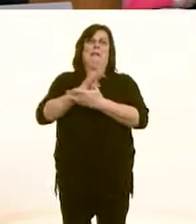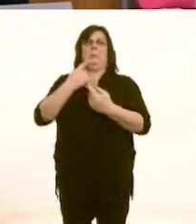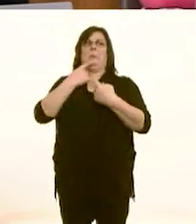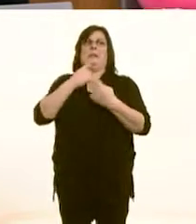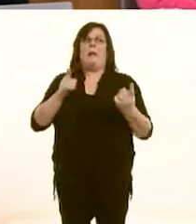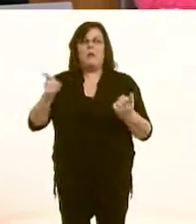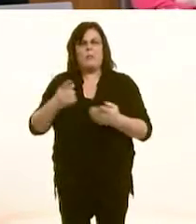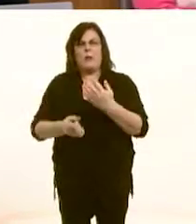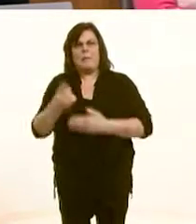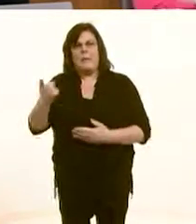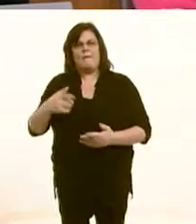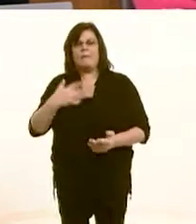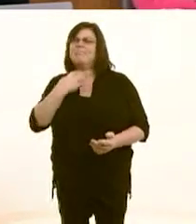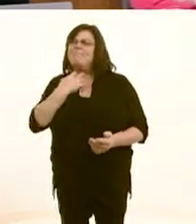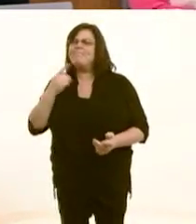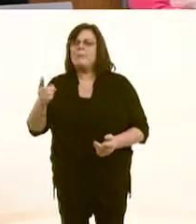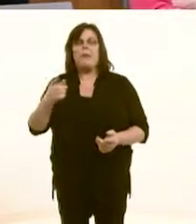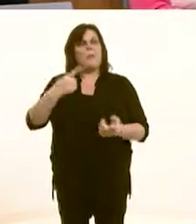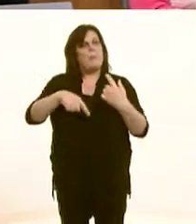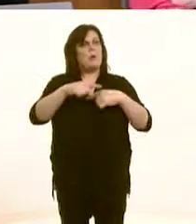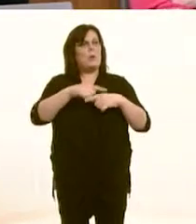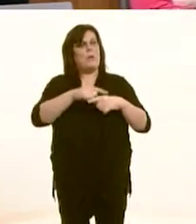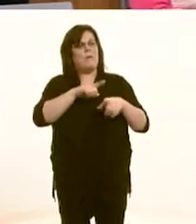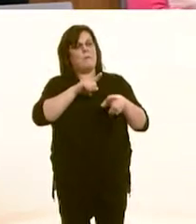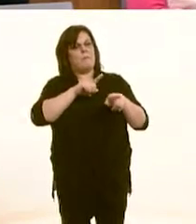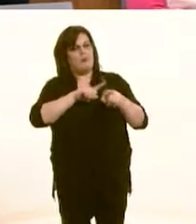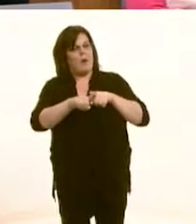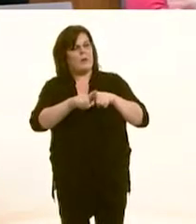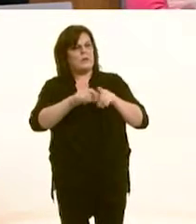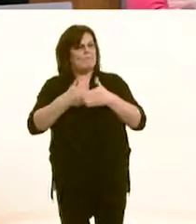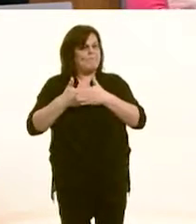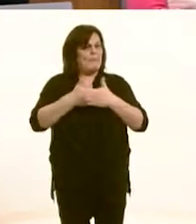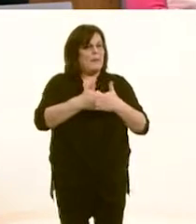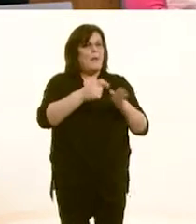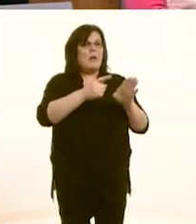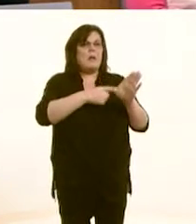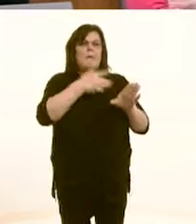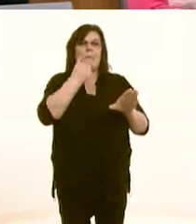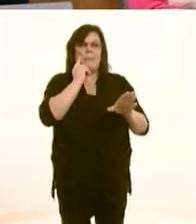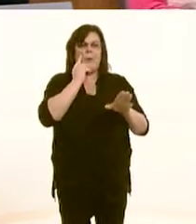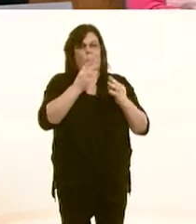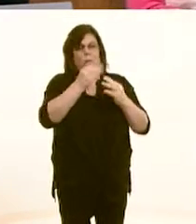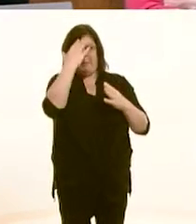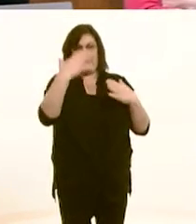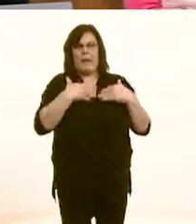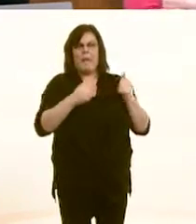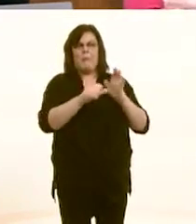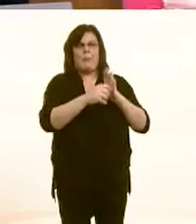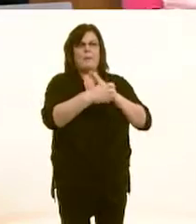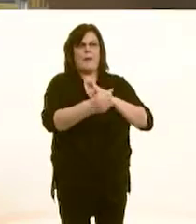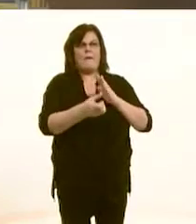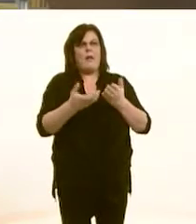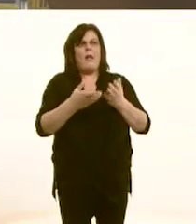have done right by those, especially young people, who are suffering from mental health issues, and the extra funding for CALMS shows